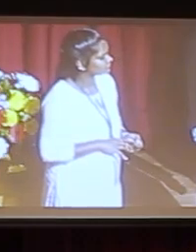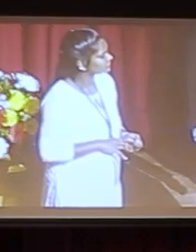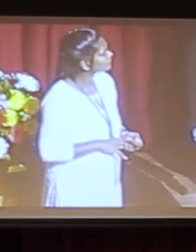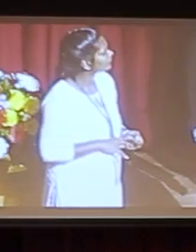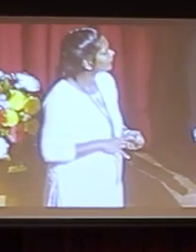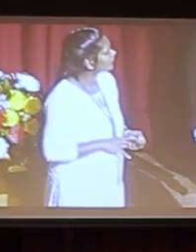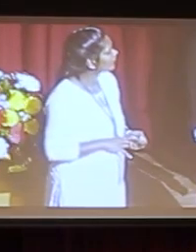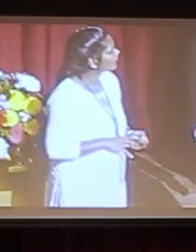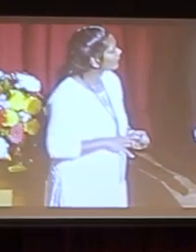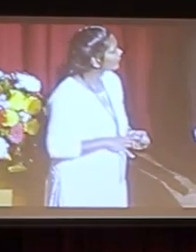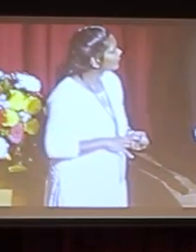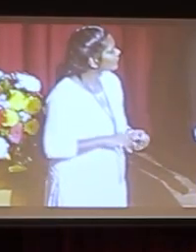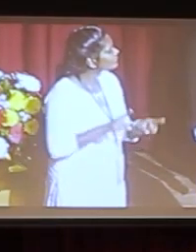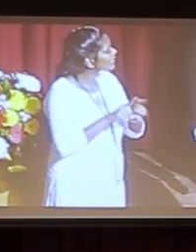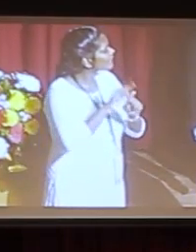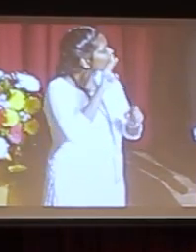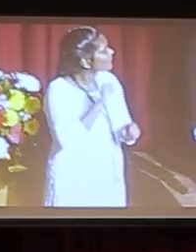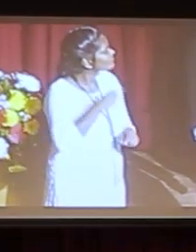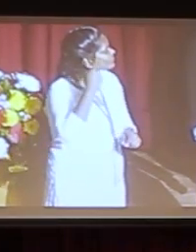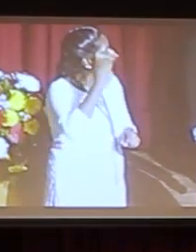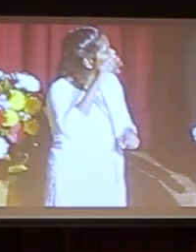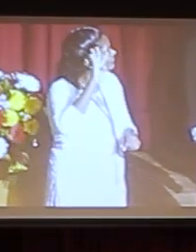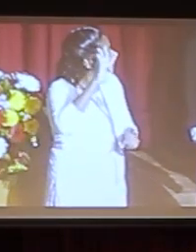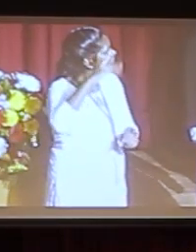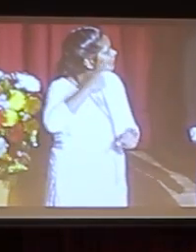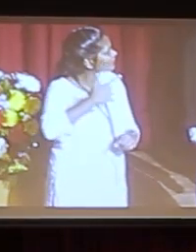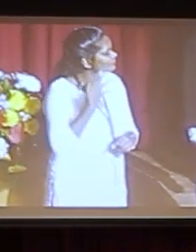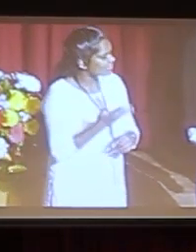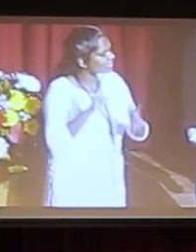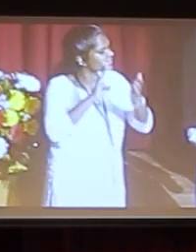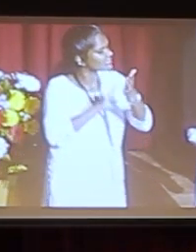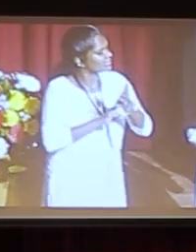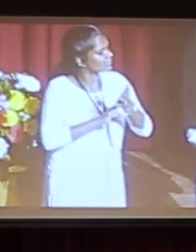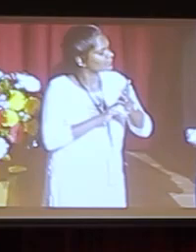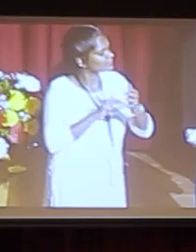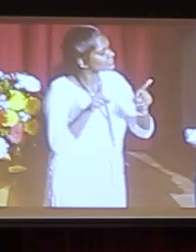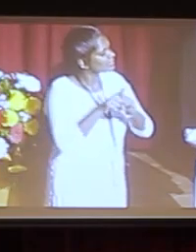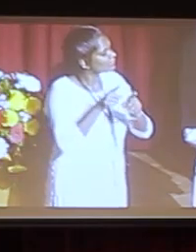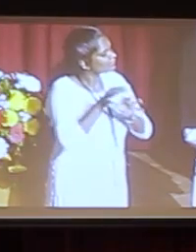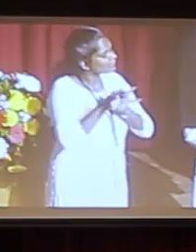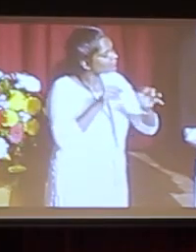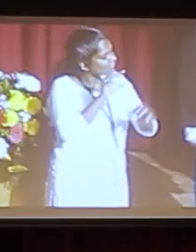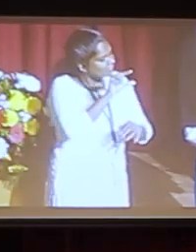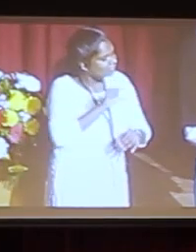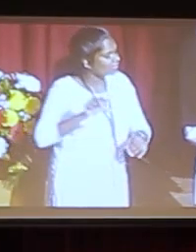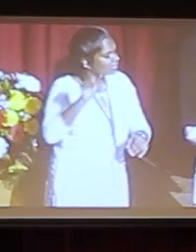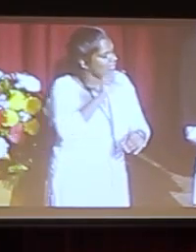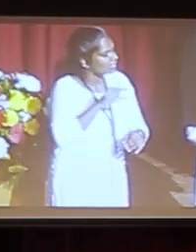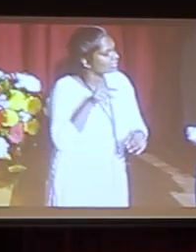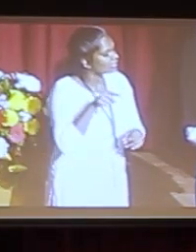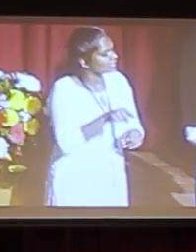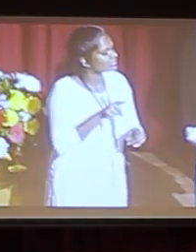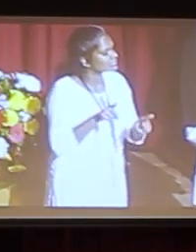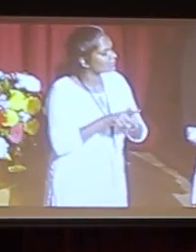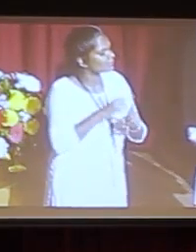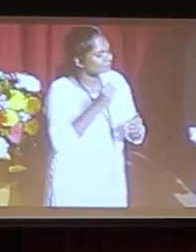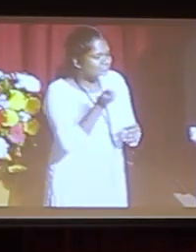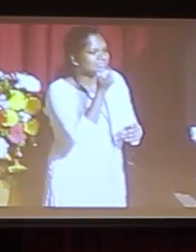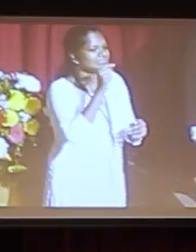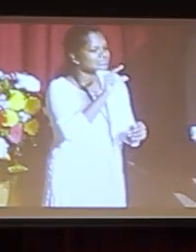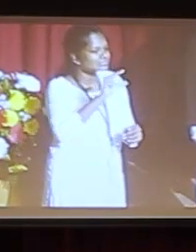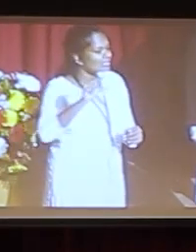blank M squared plus 4/5 m. The same equation I wrote in just